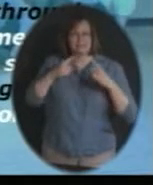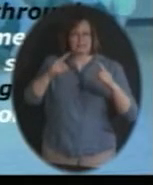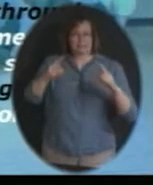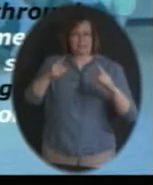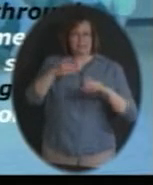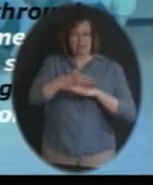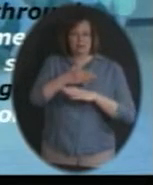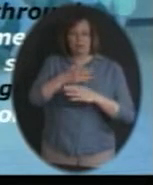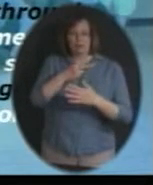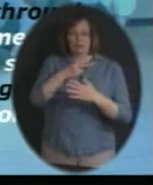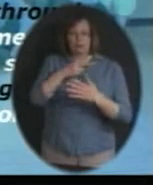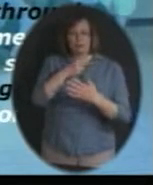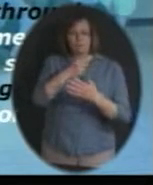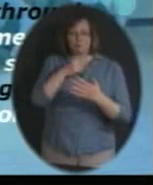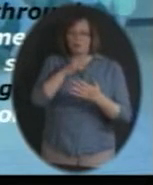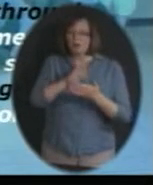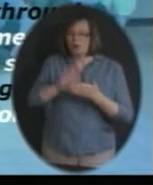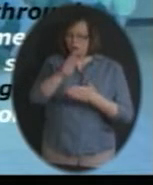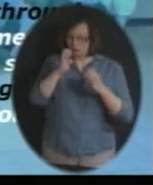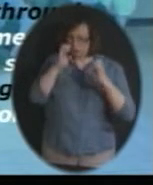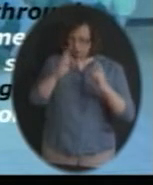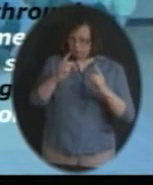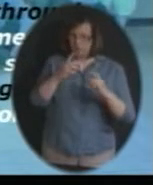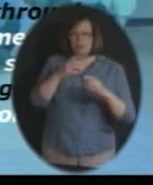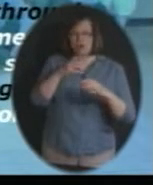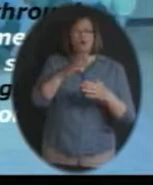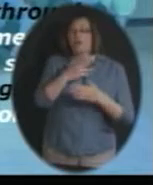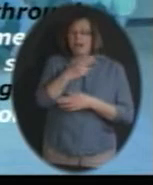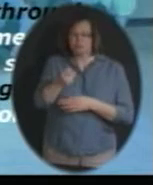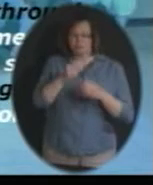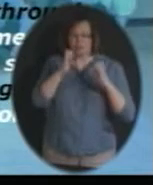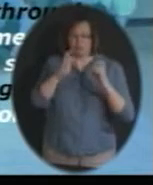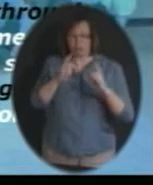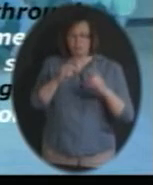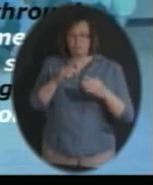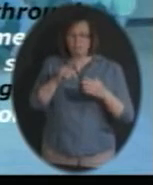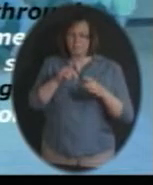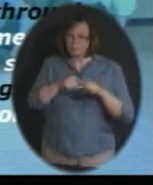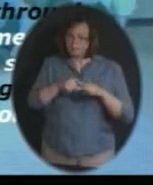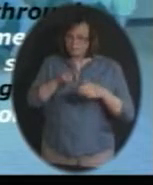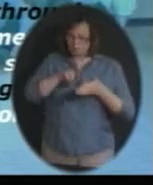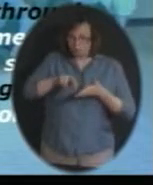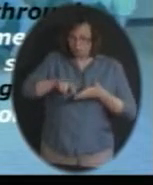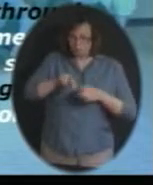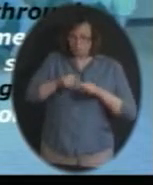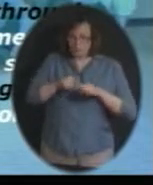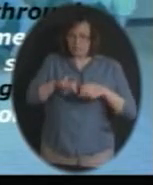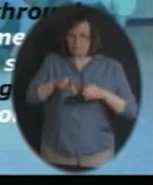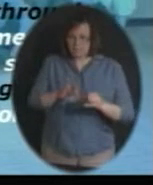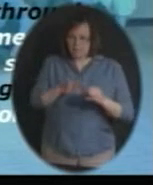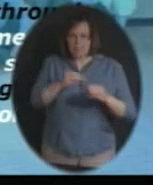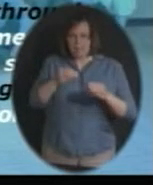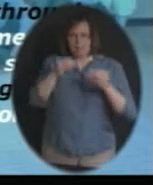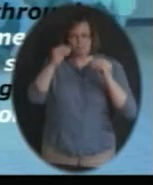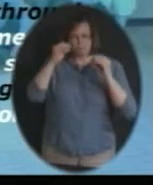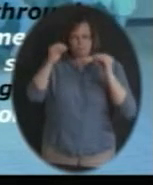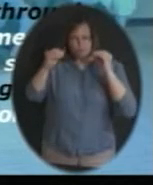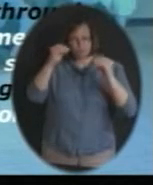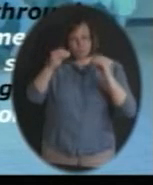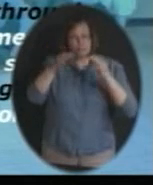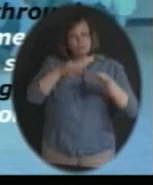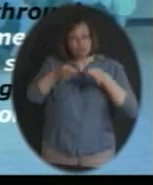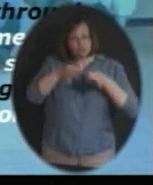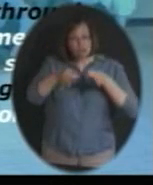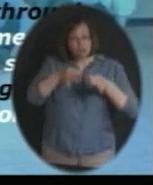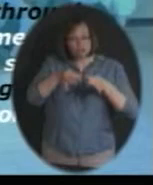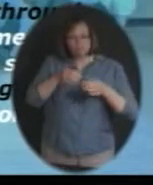they're in post-secondary education. It's based on research-based methods of effective instruction. It